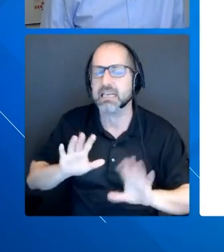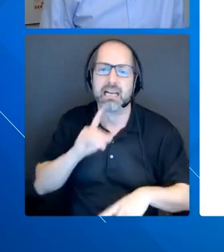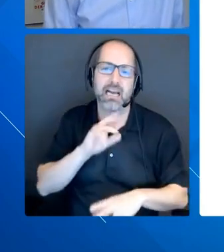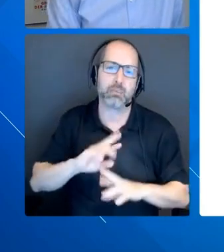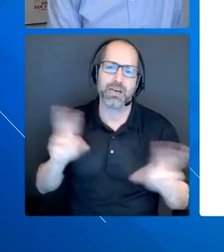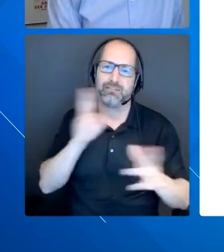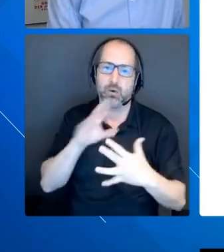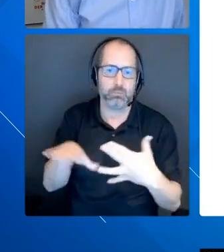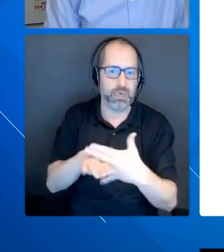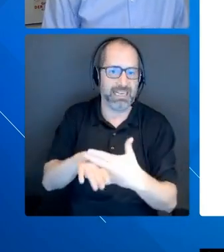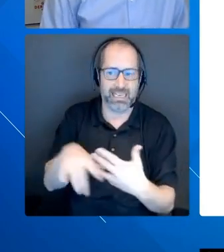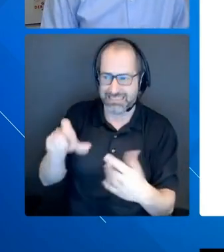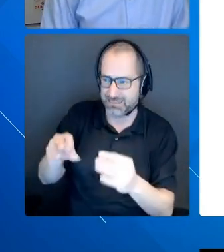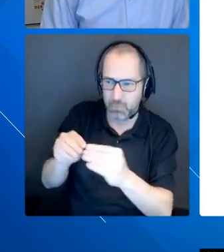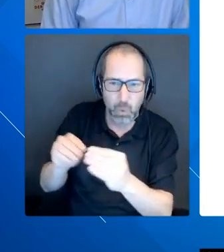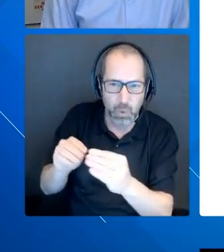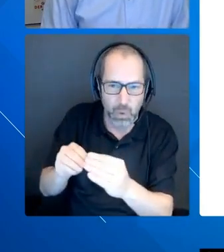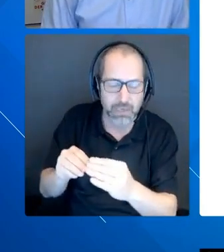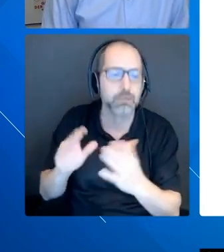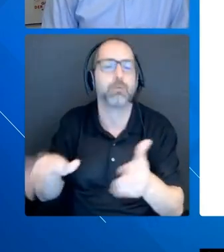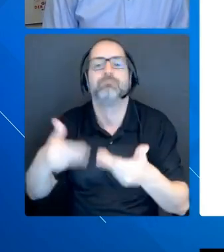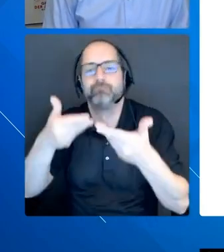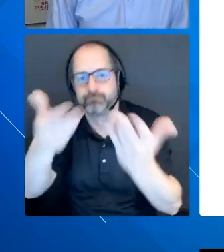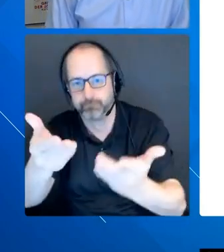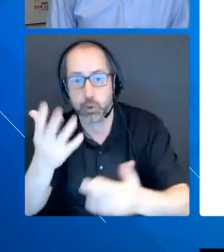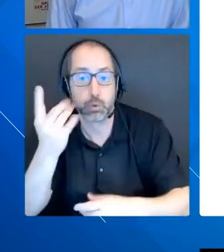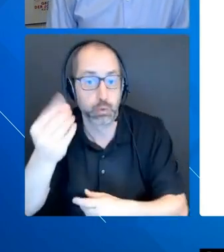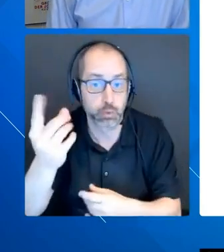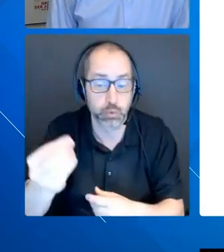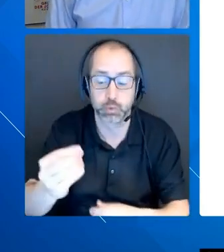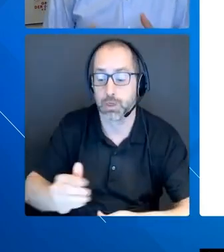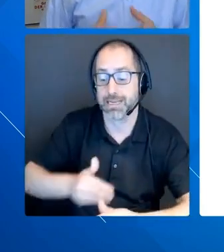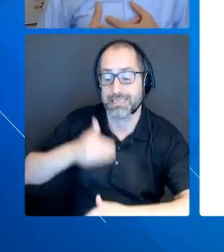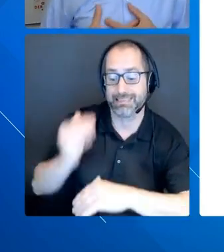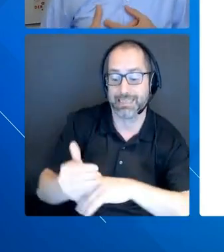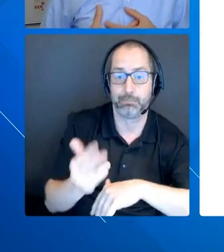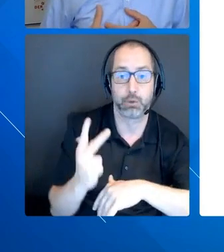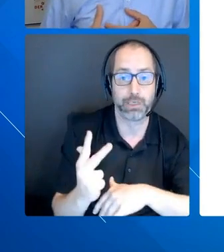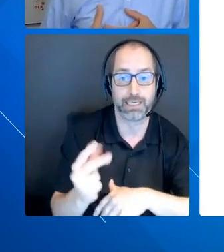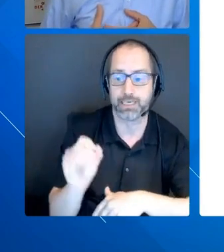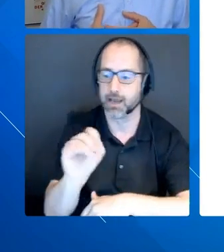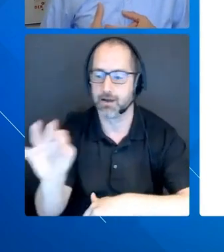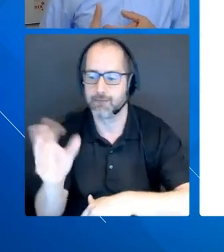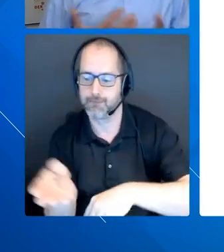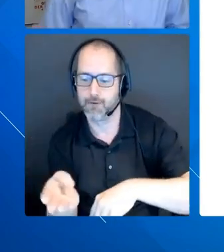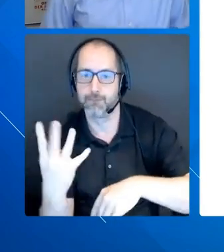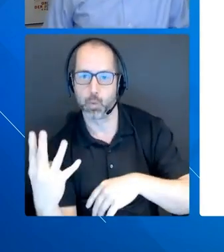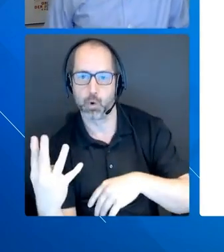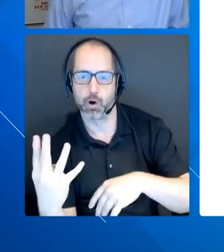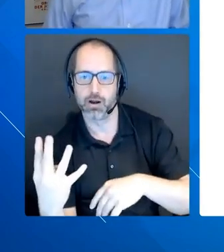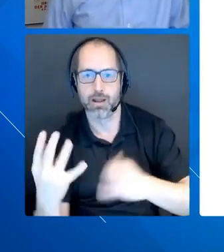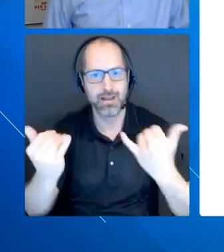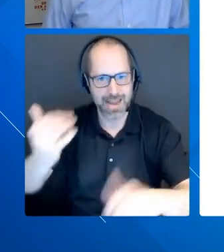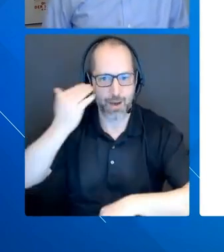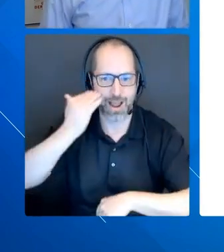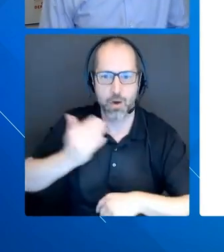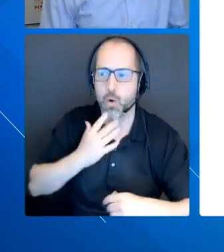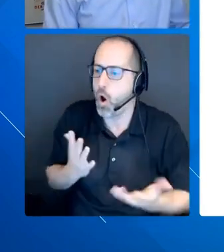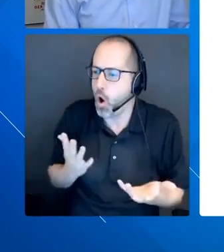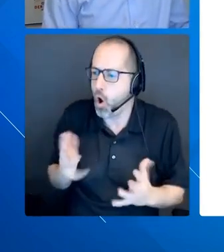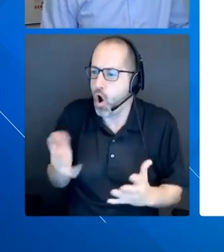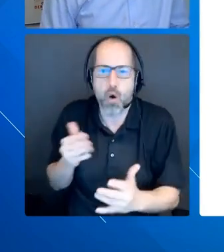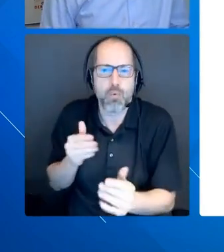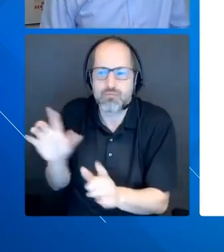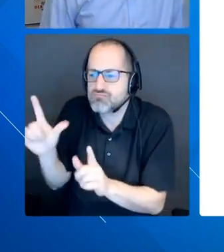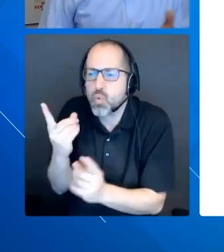much more I need. So why not make the button say step 3 of 4? Well, now I know I'm halfway done. That took